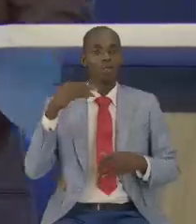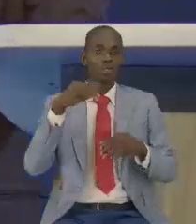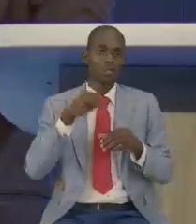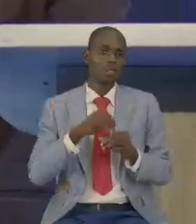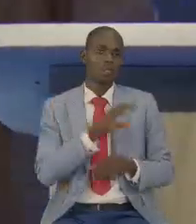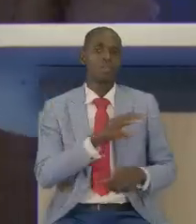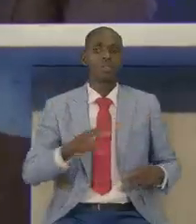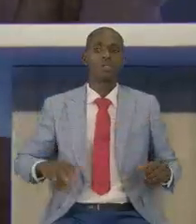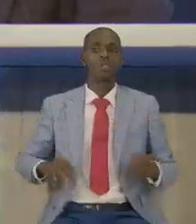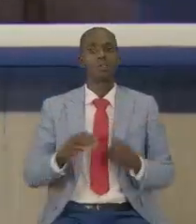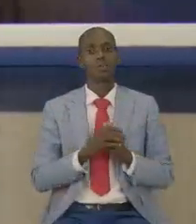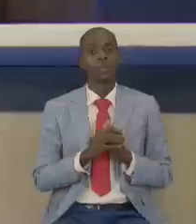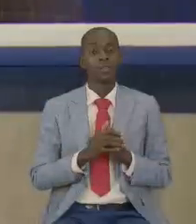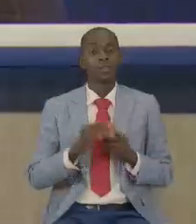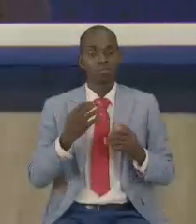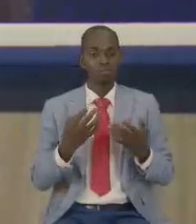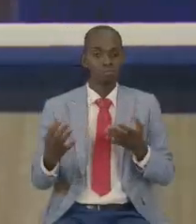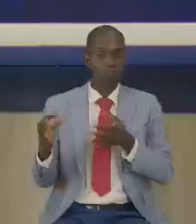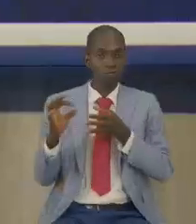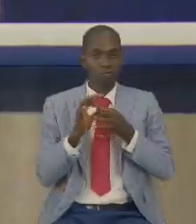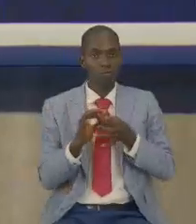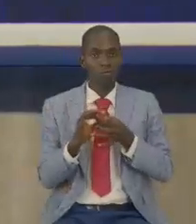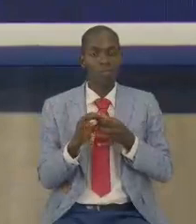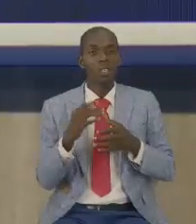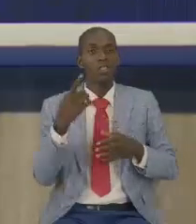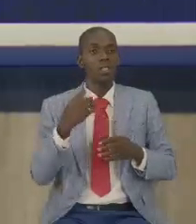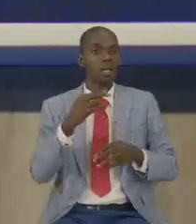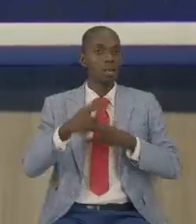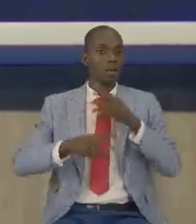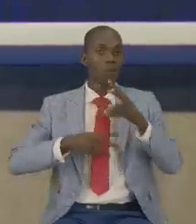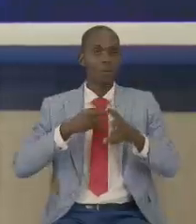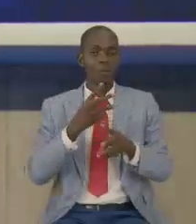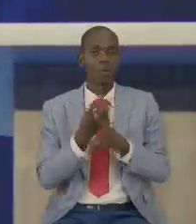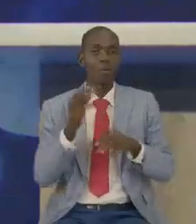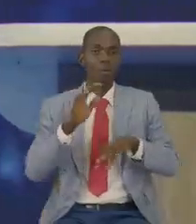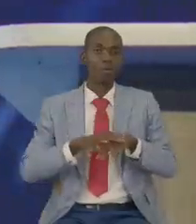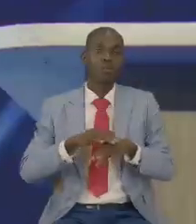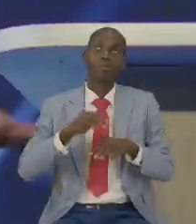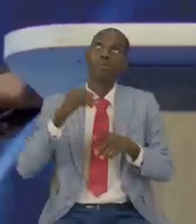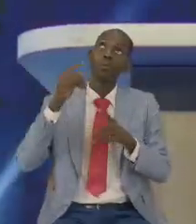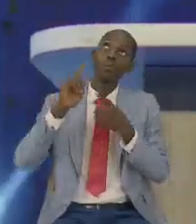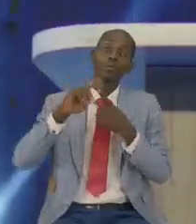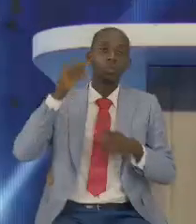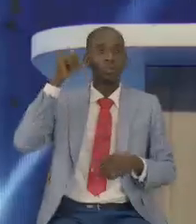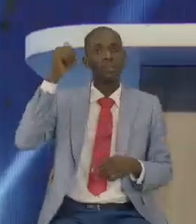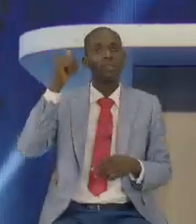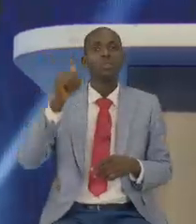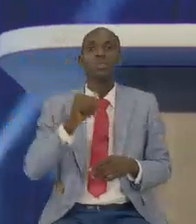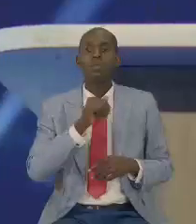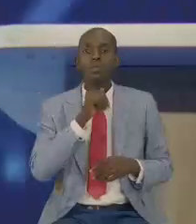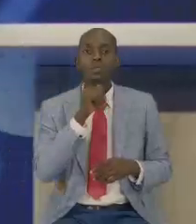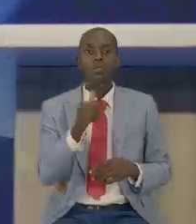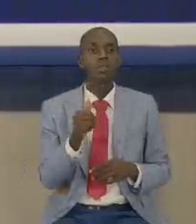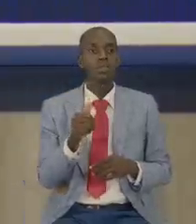the world unto himself, not imputing their trespasses unto